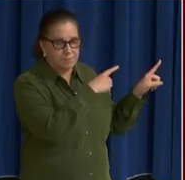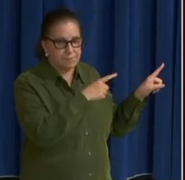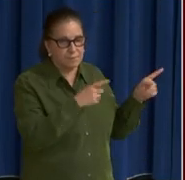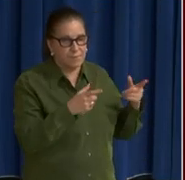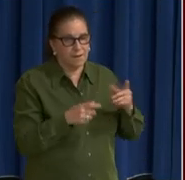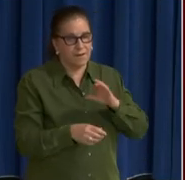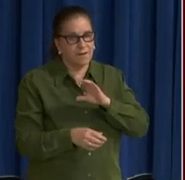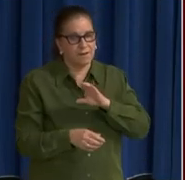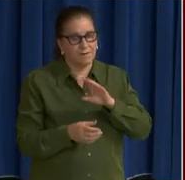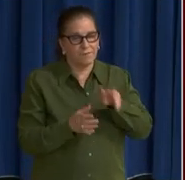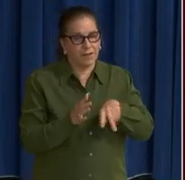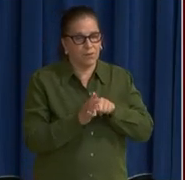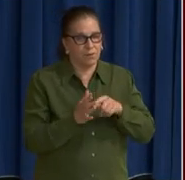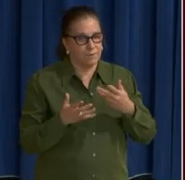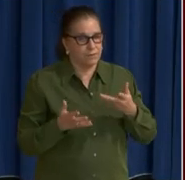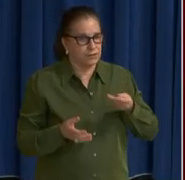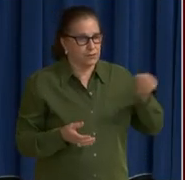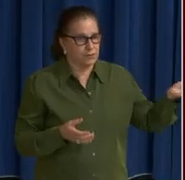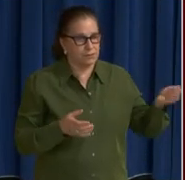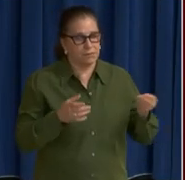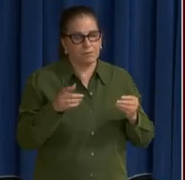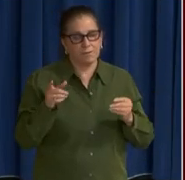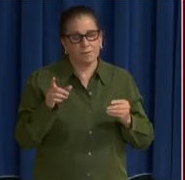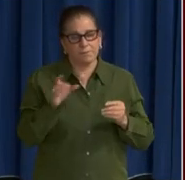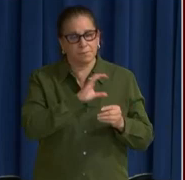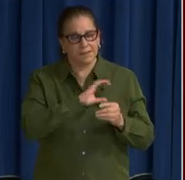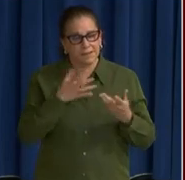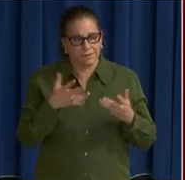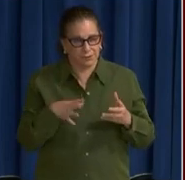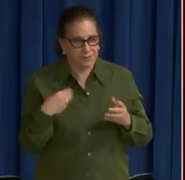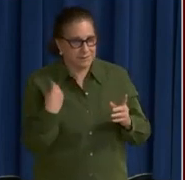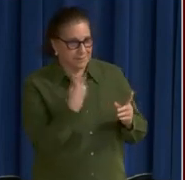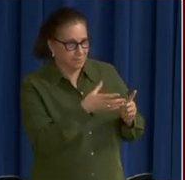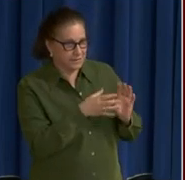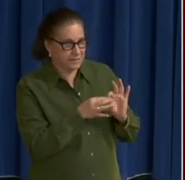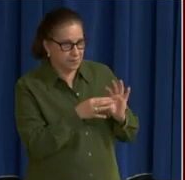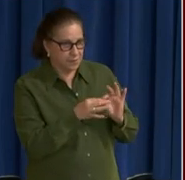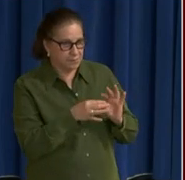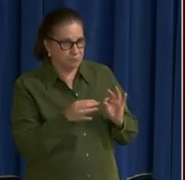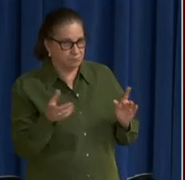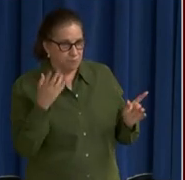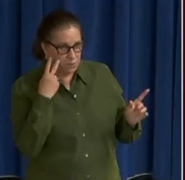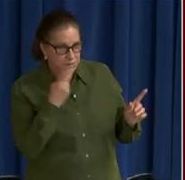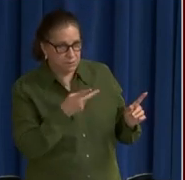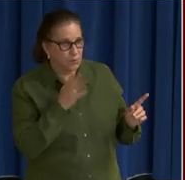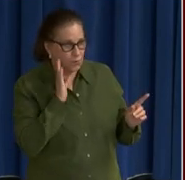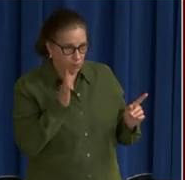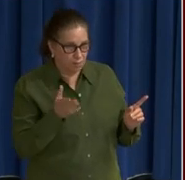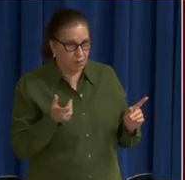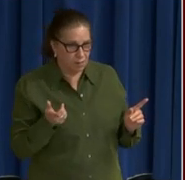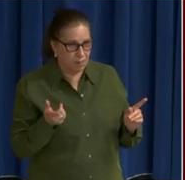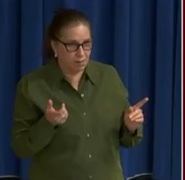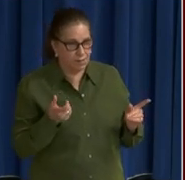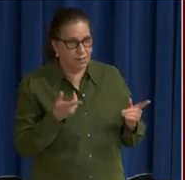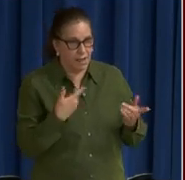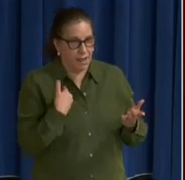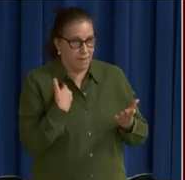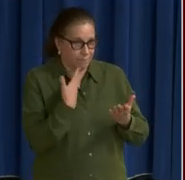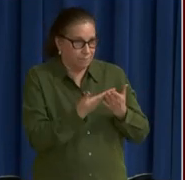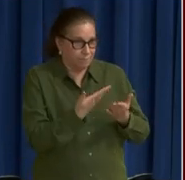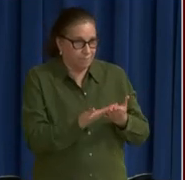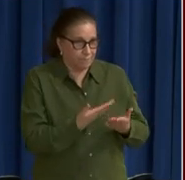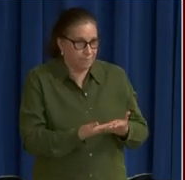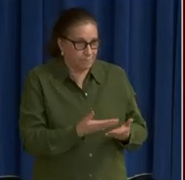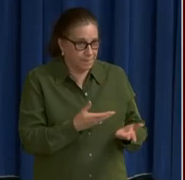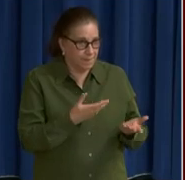no. And I'm sorry if you already answered this one, but have police determined whether this was justified? There's no way we could make that determination at this